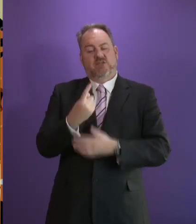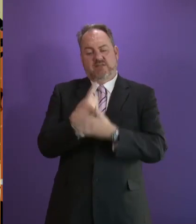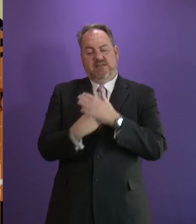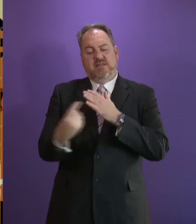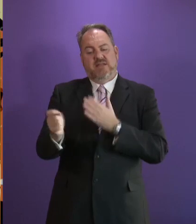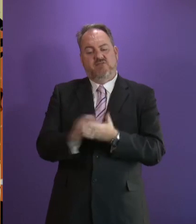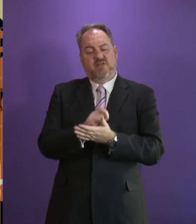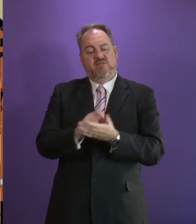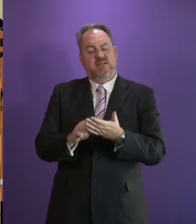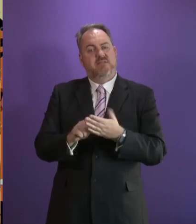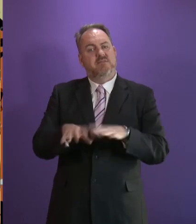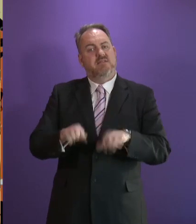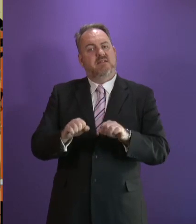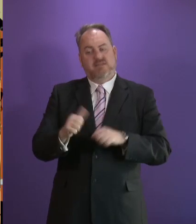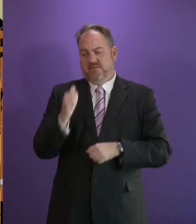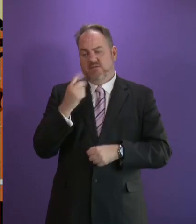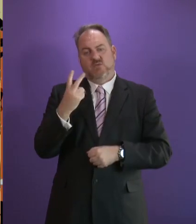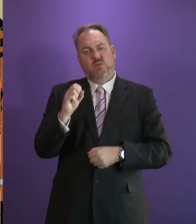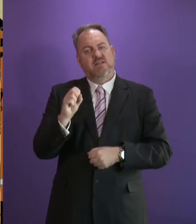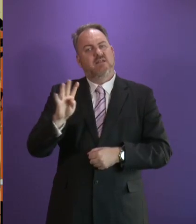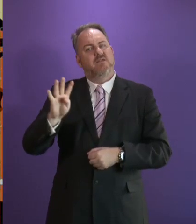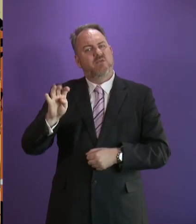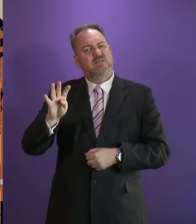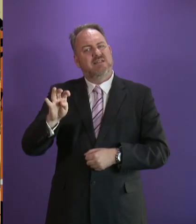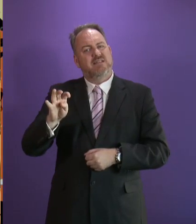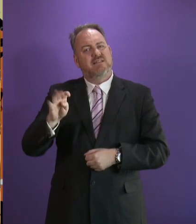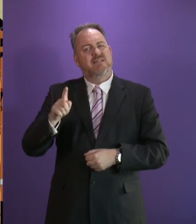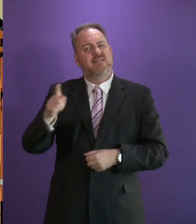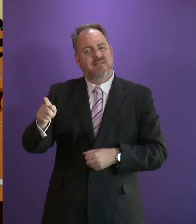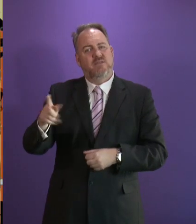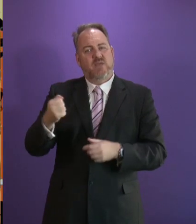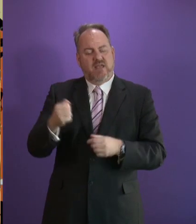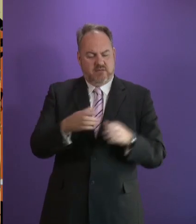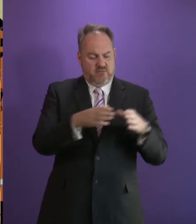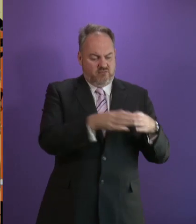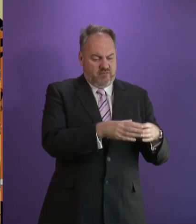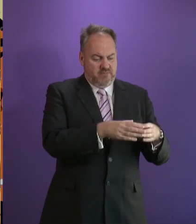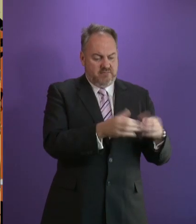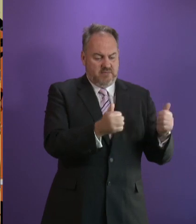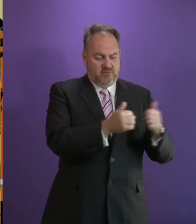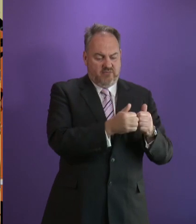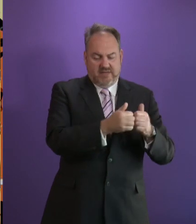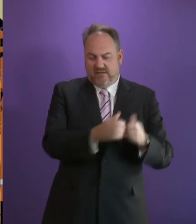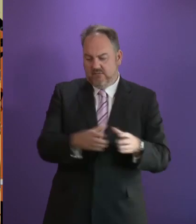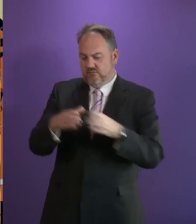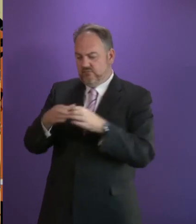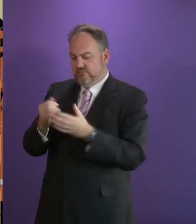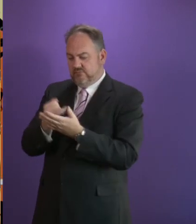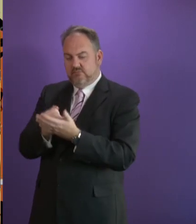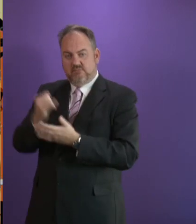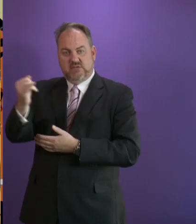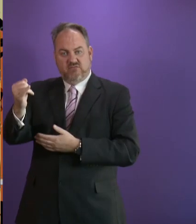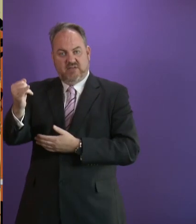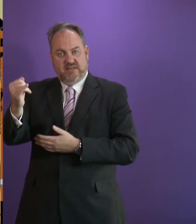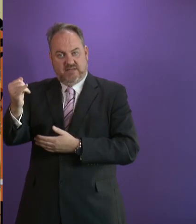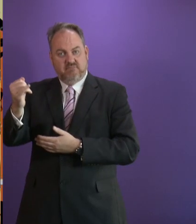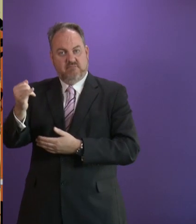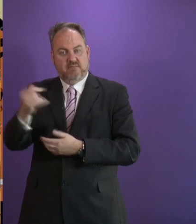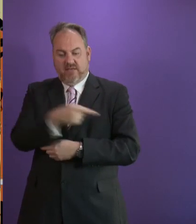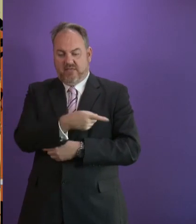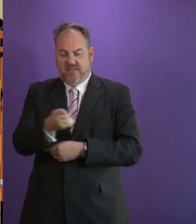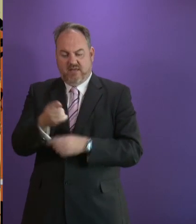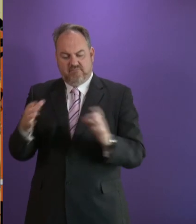in 2014 when a group of us who were on either side of the movement, of the decision in the referendum,